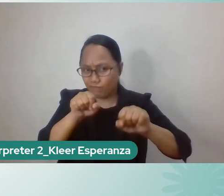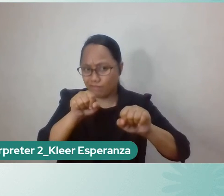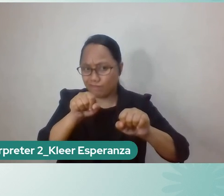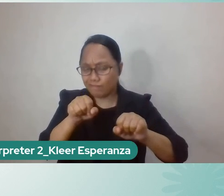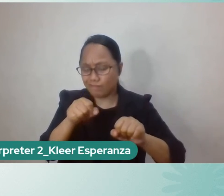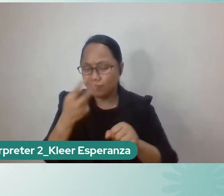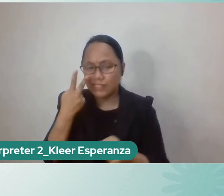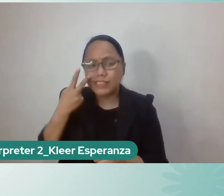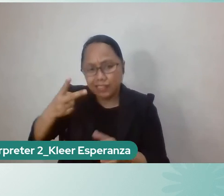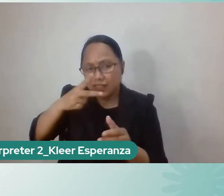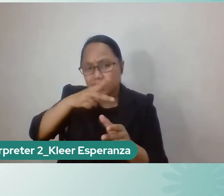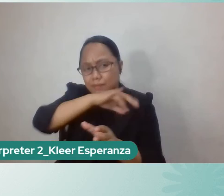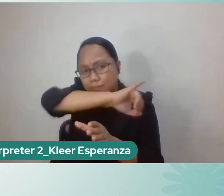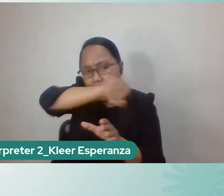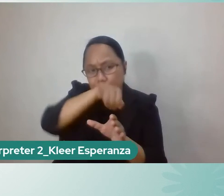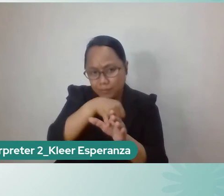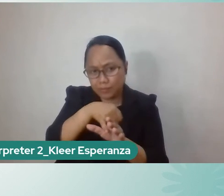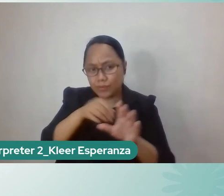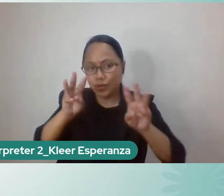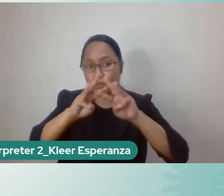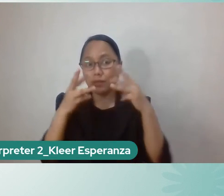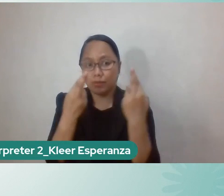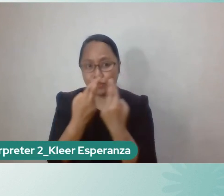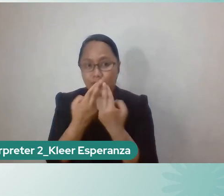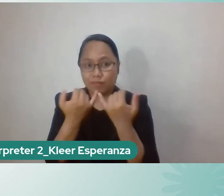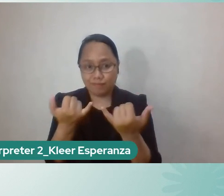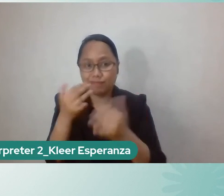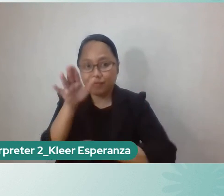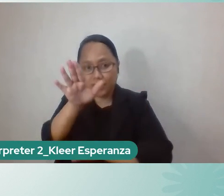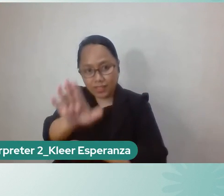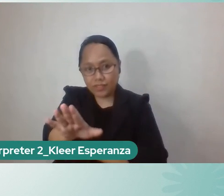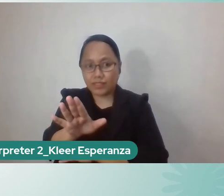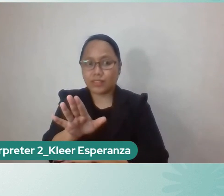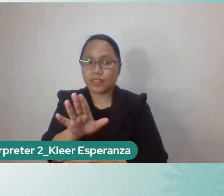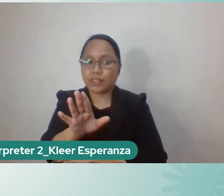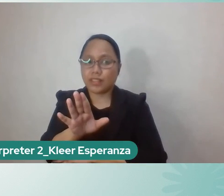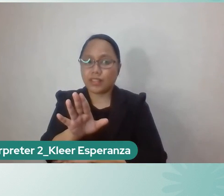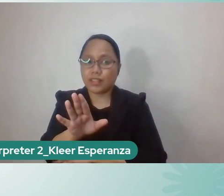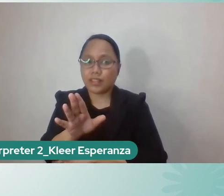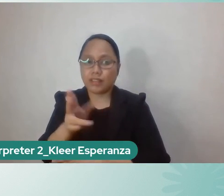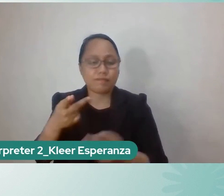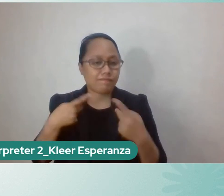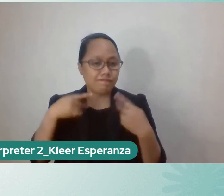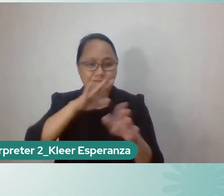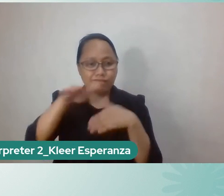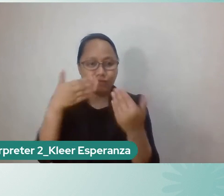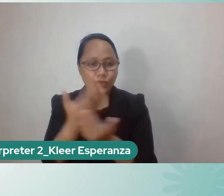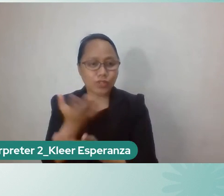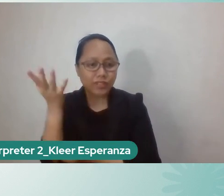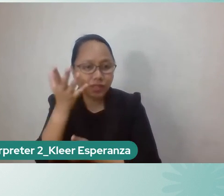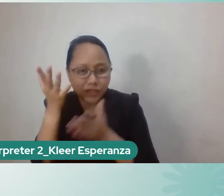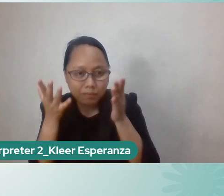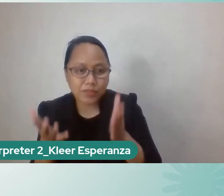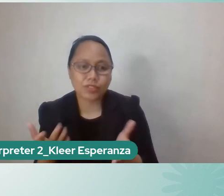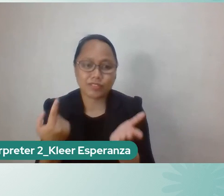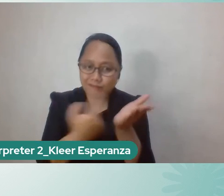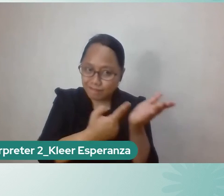join the webinar this afternoon, we'll have a photo op for all the speakers up on the screen,